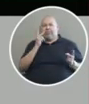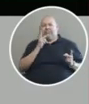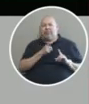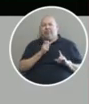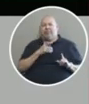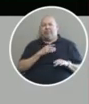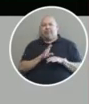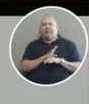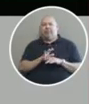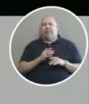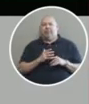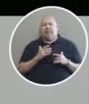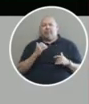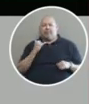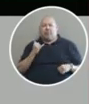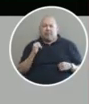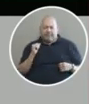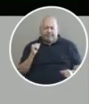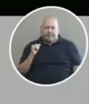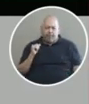from businesses that are calling in.